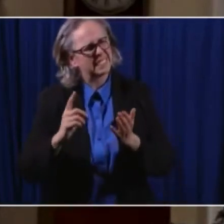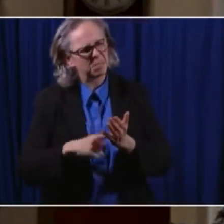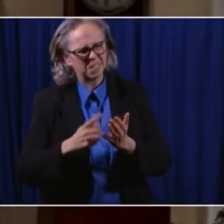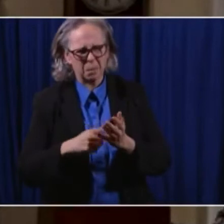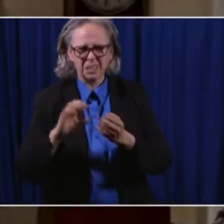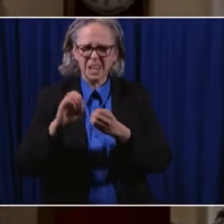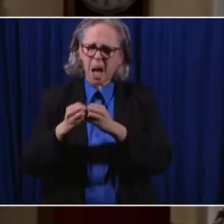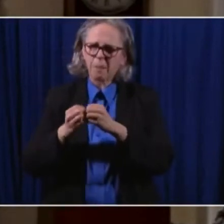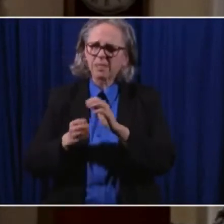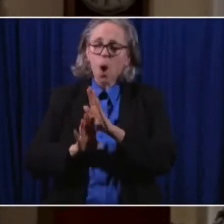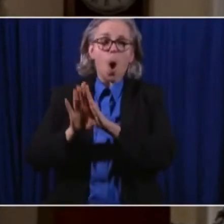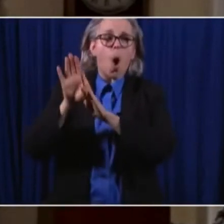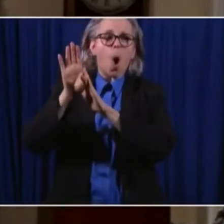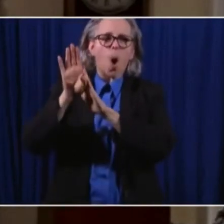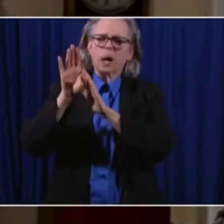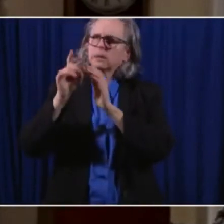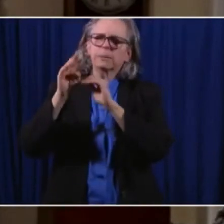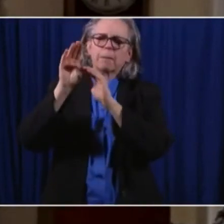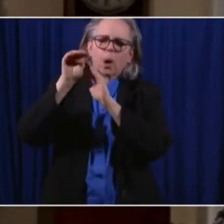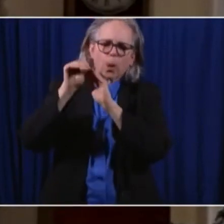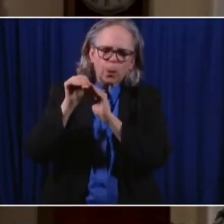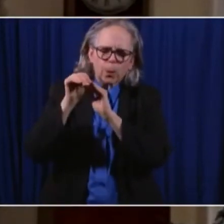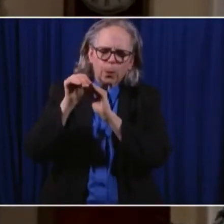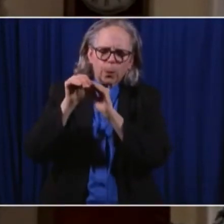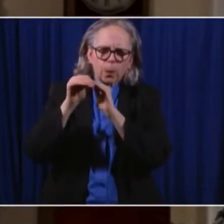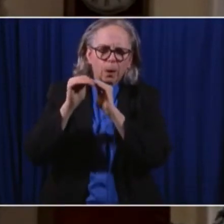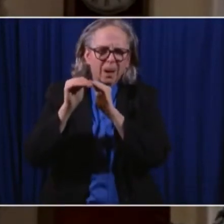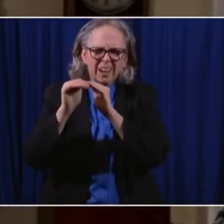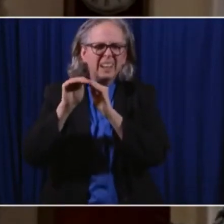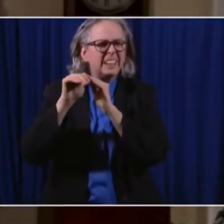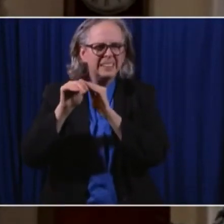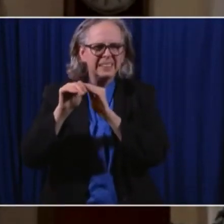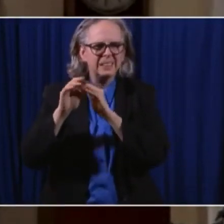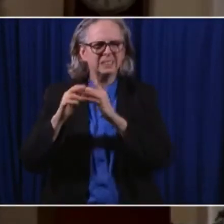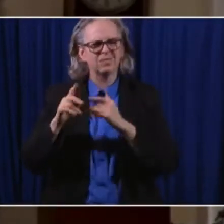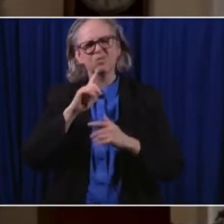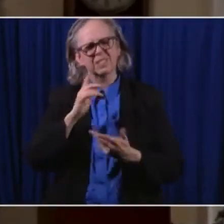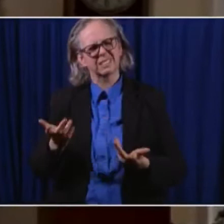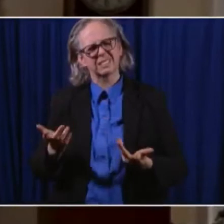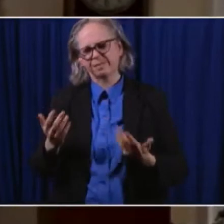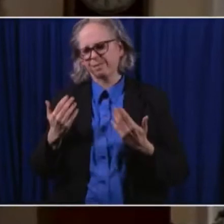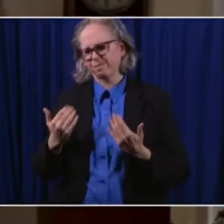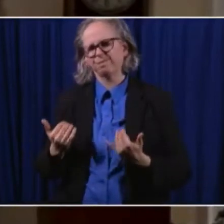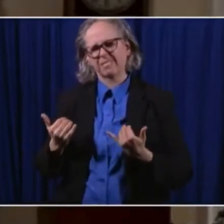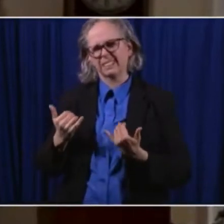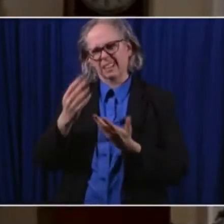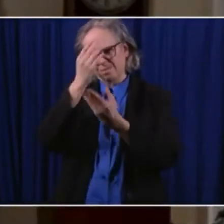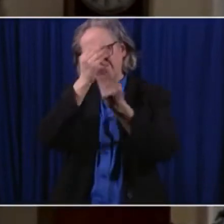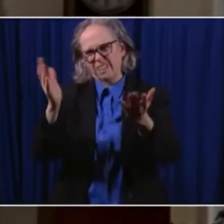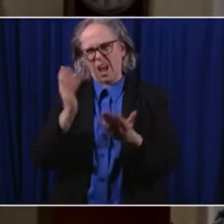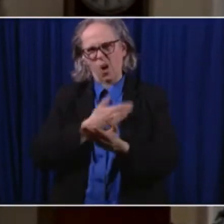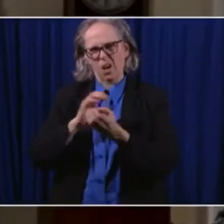are less, but that's what they are today. Eric, let's quickly go to the top.